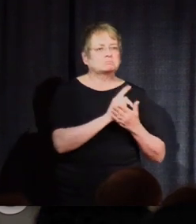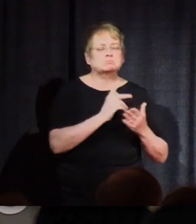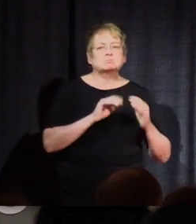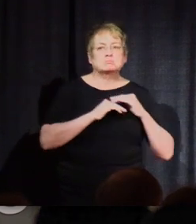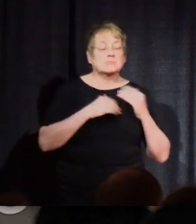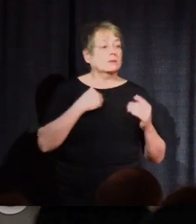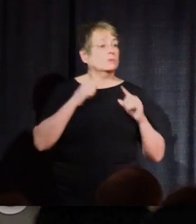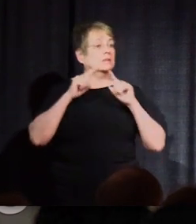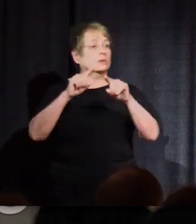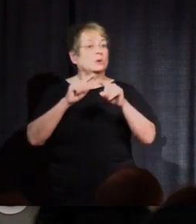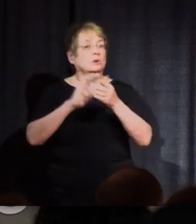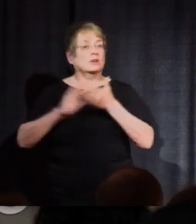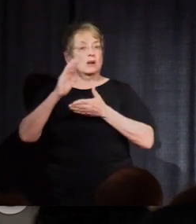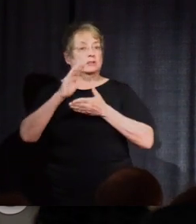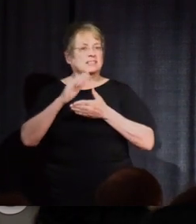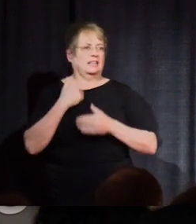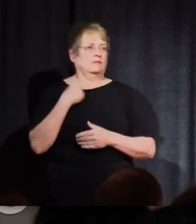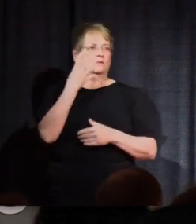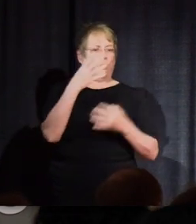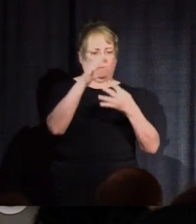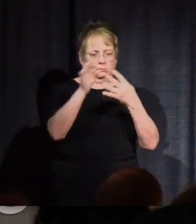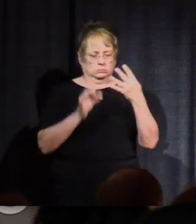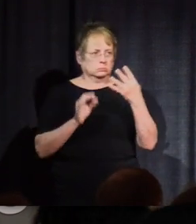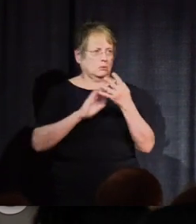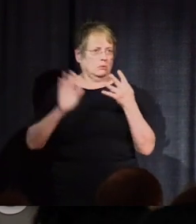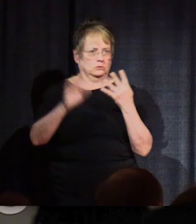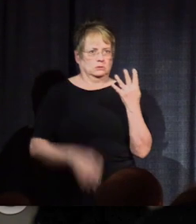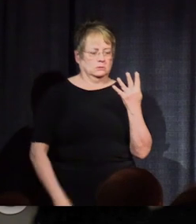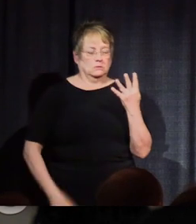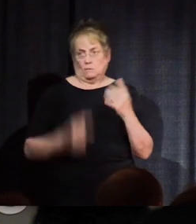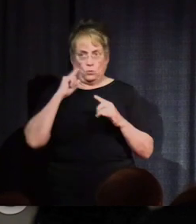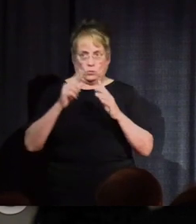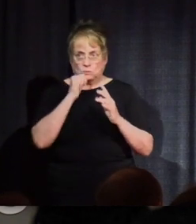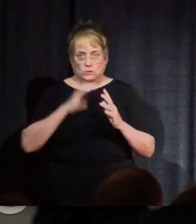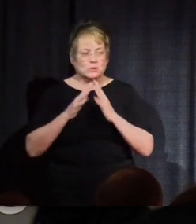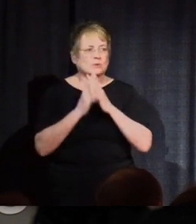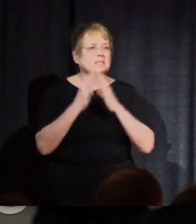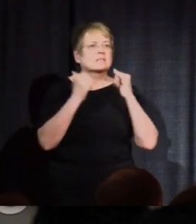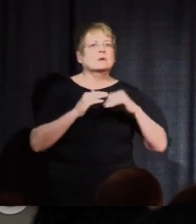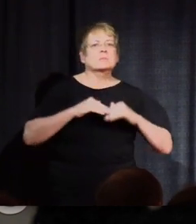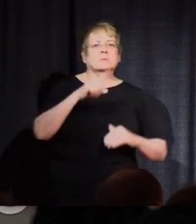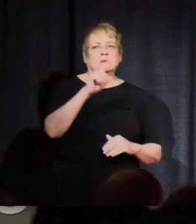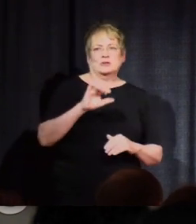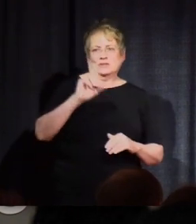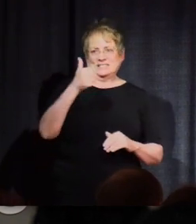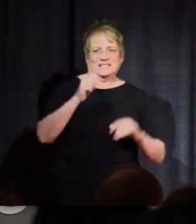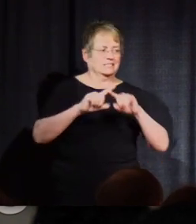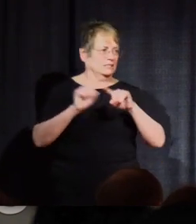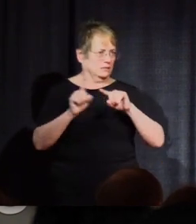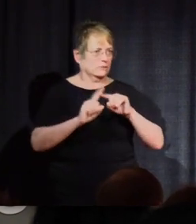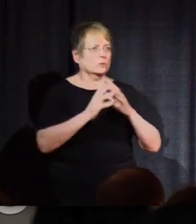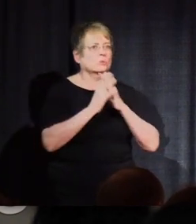college there was four different colleges that i could choose from now there's over 110 different